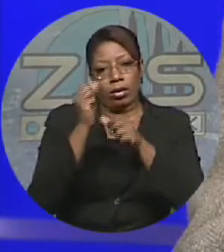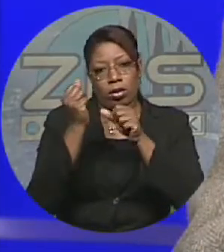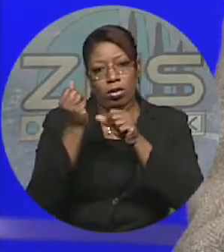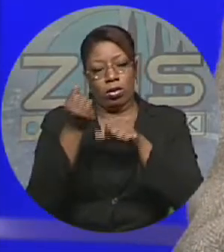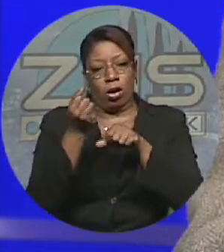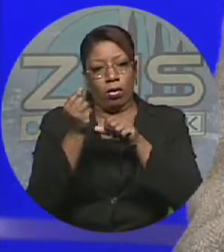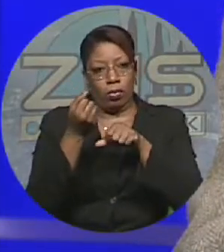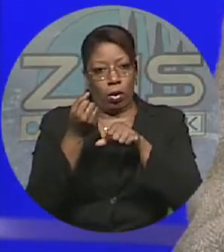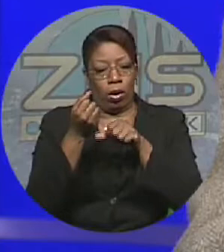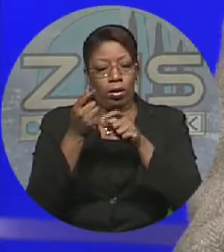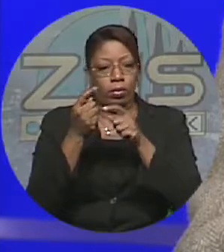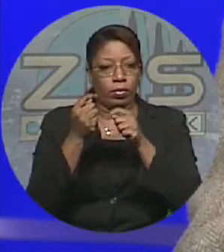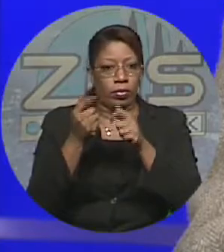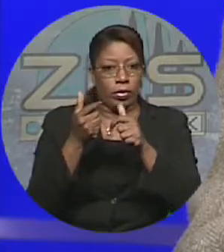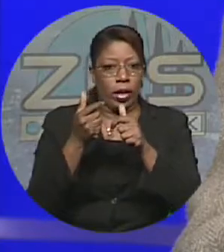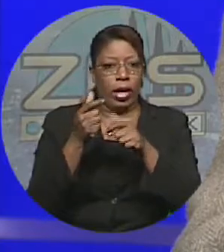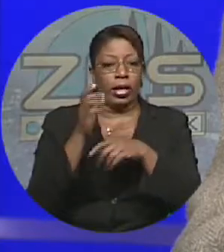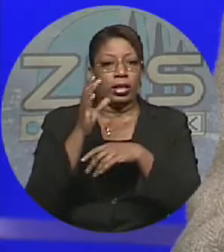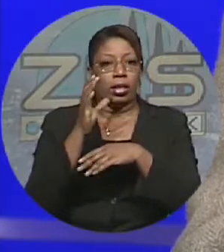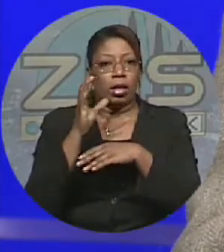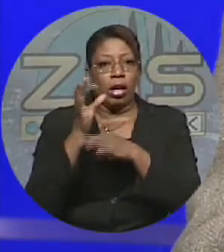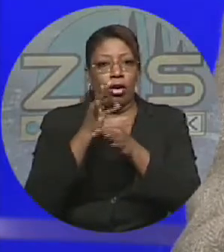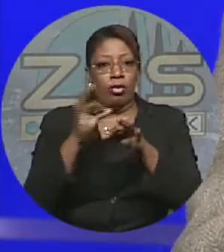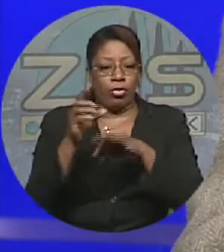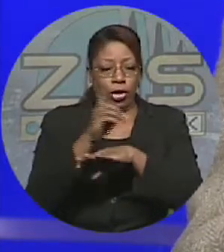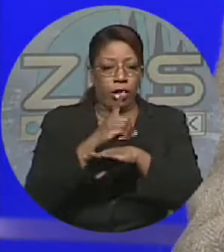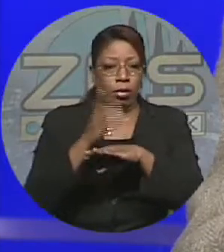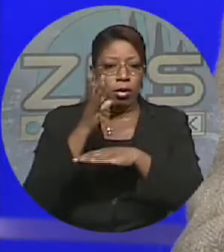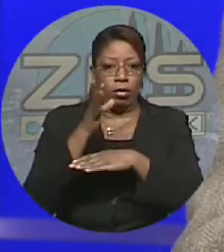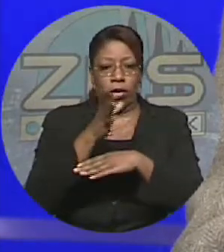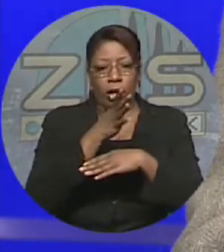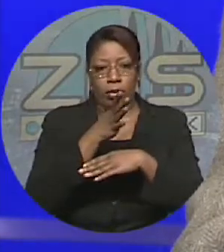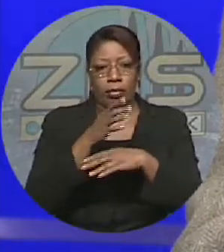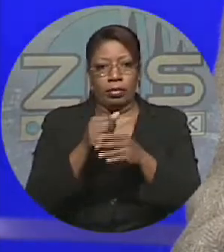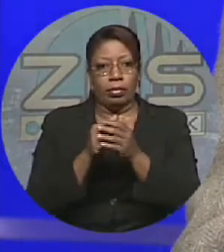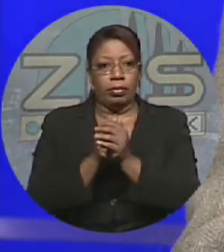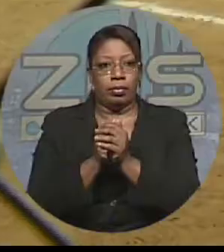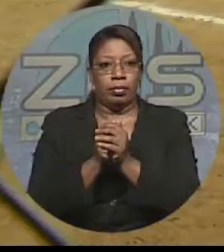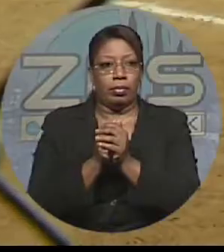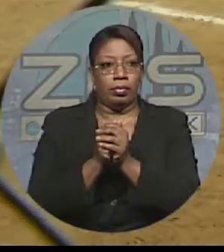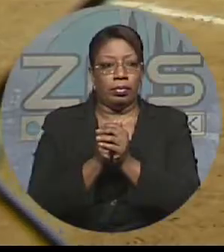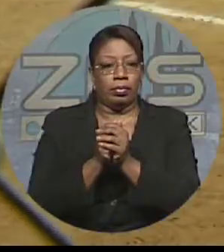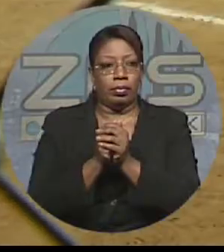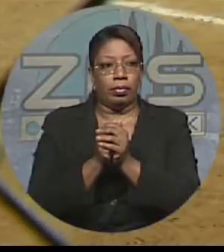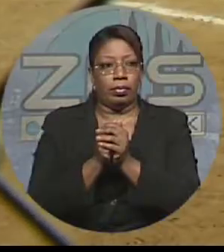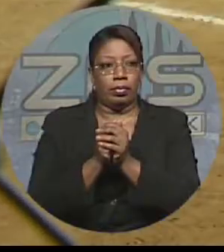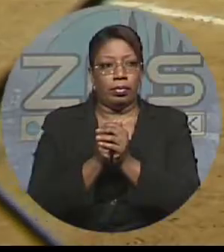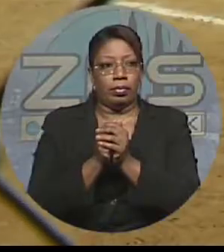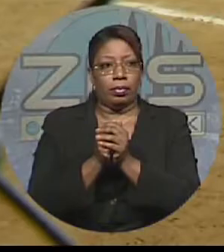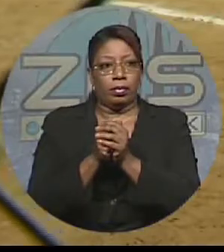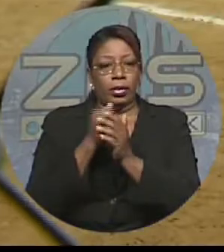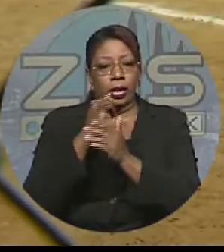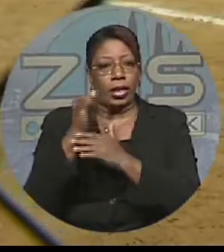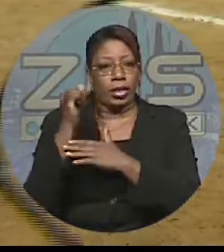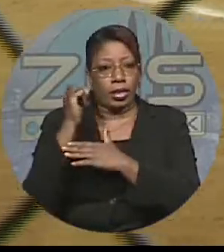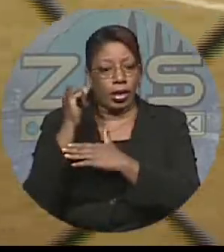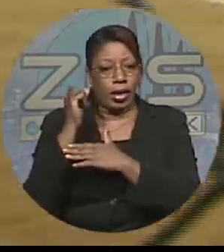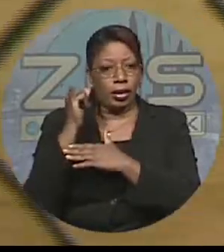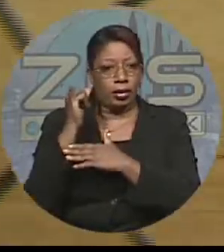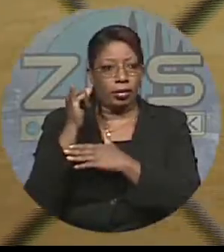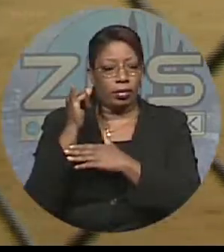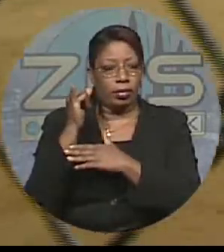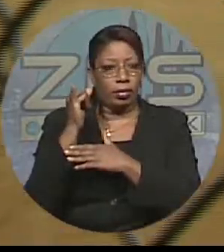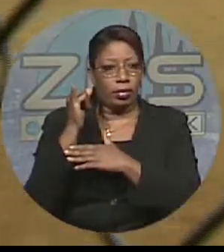close yesterday at Freedom Farm. For more on that, here's Julian Gibson. Benson, you can call yesterday an